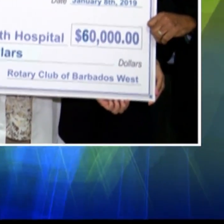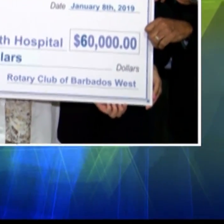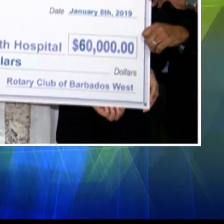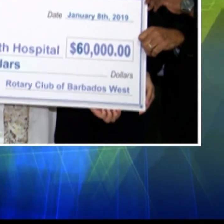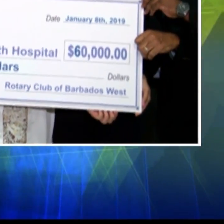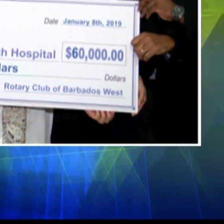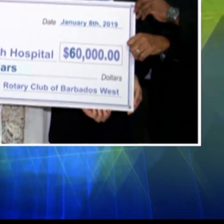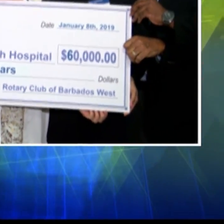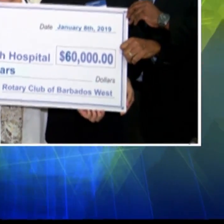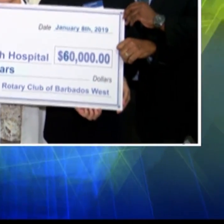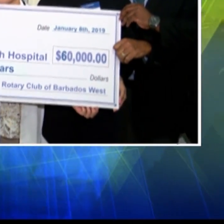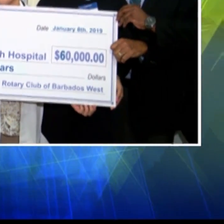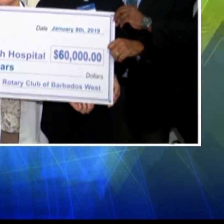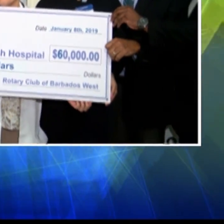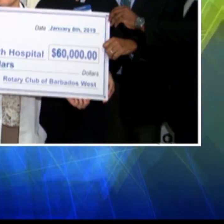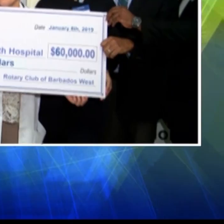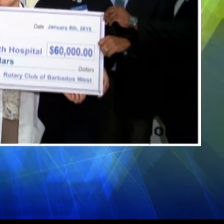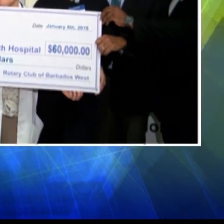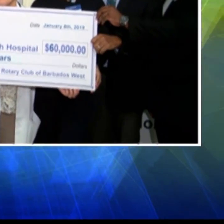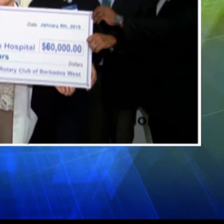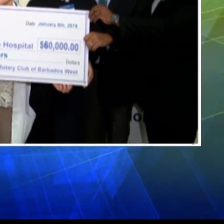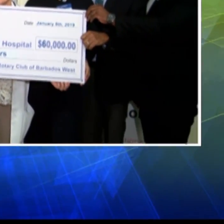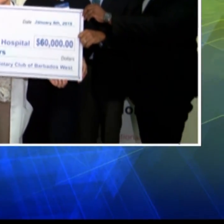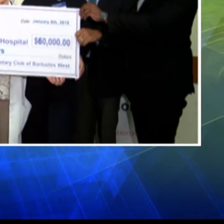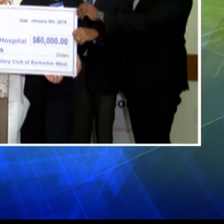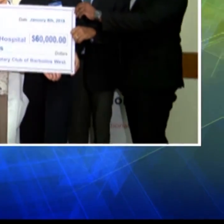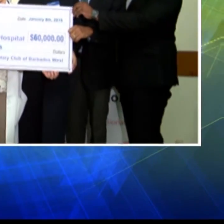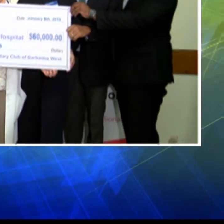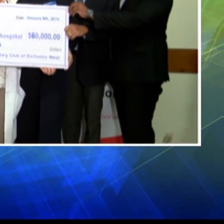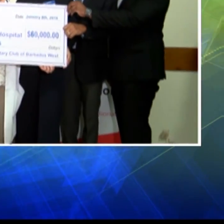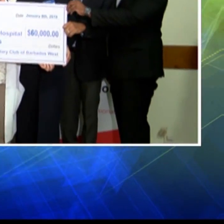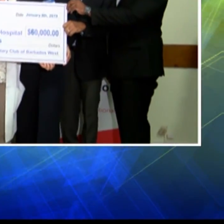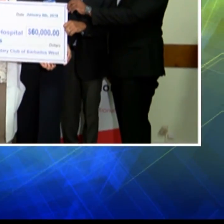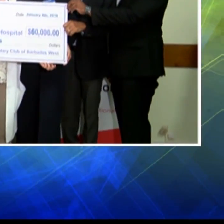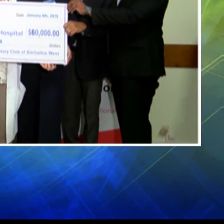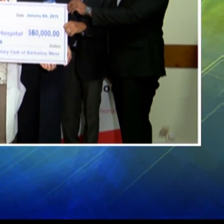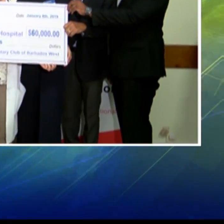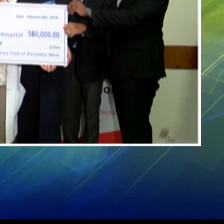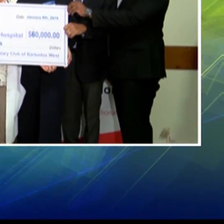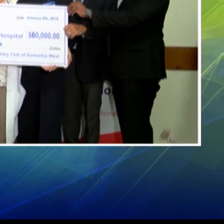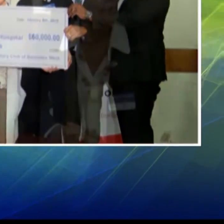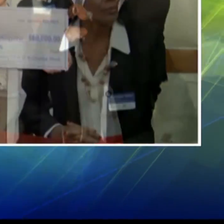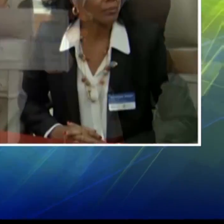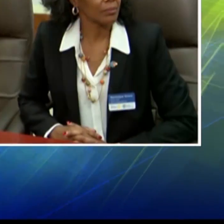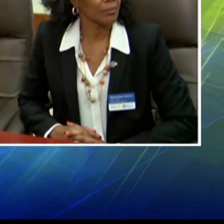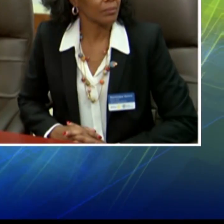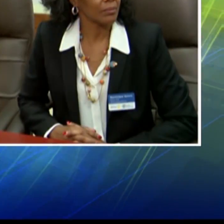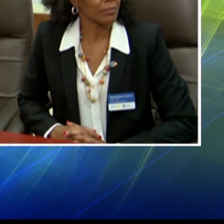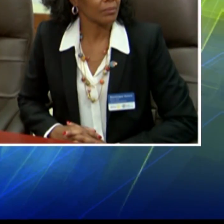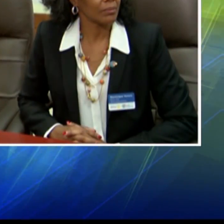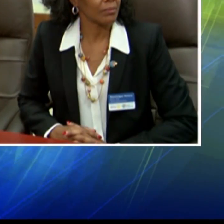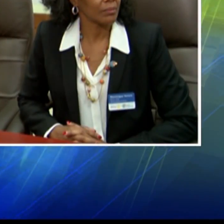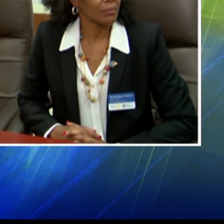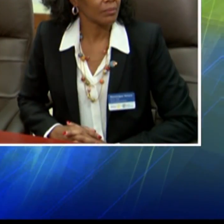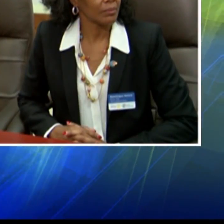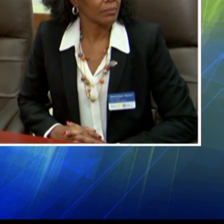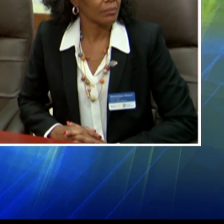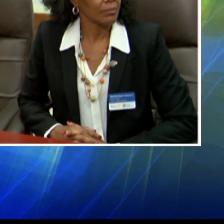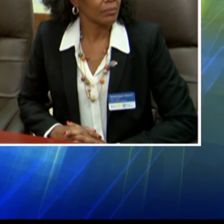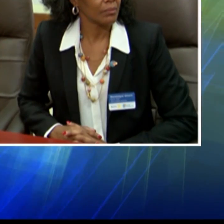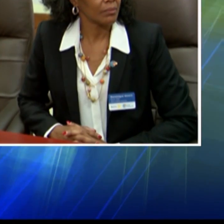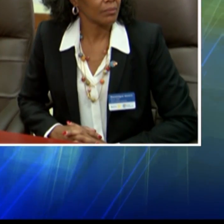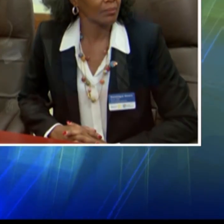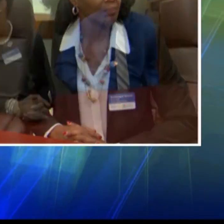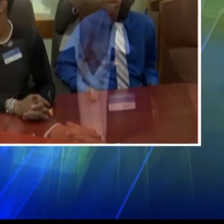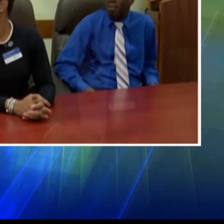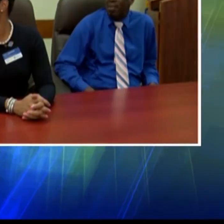the Rotary Club of Barbados West, which will go towards covering final construction costs for the unit's renovation. Head of the